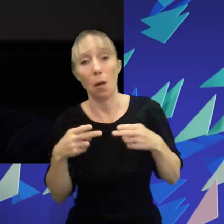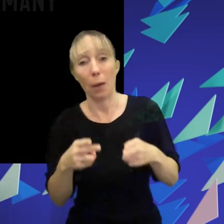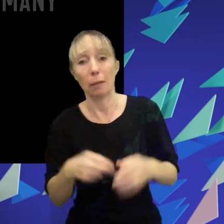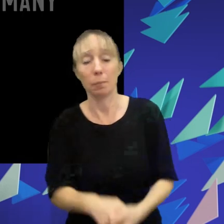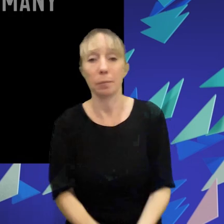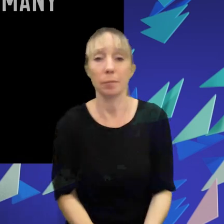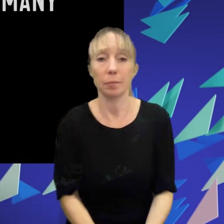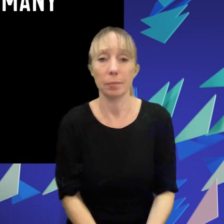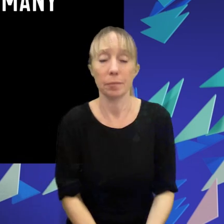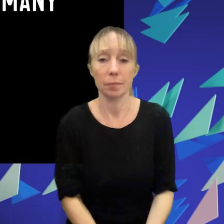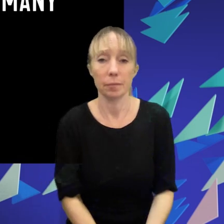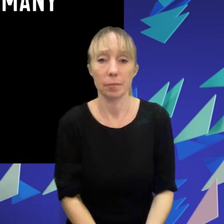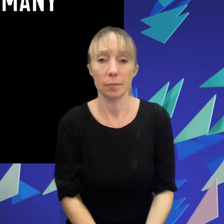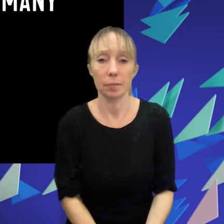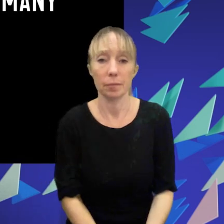you know.